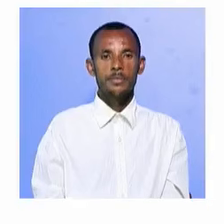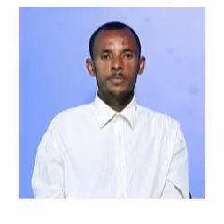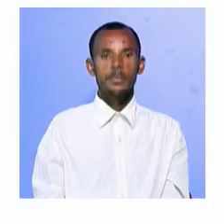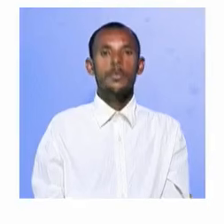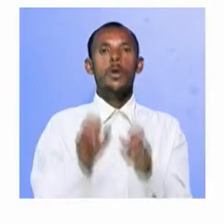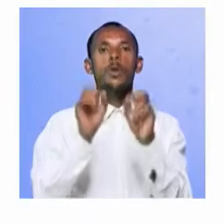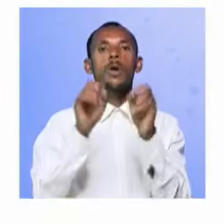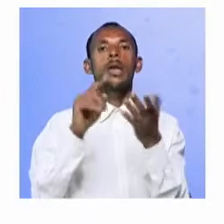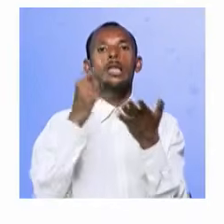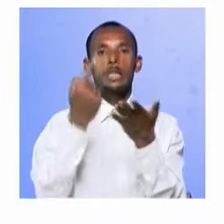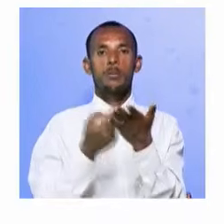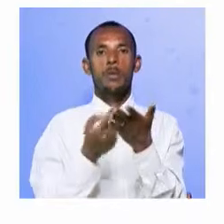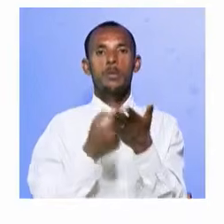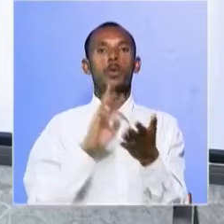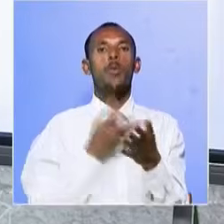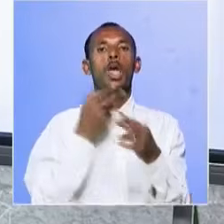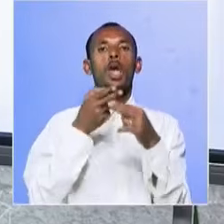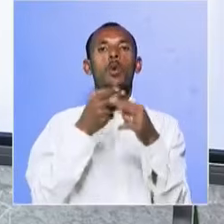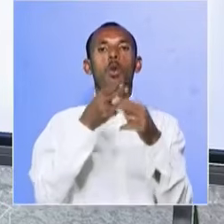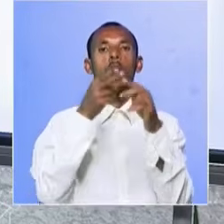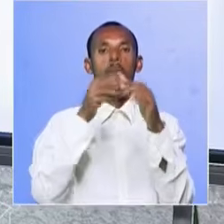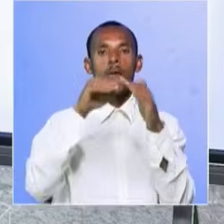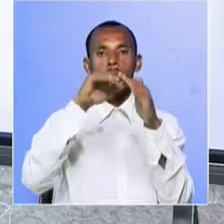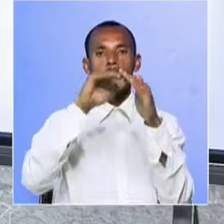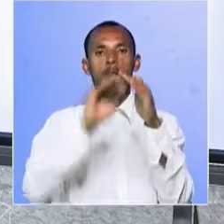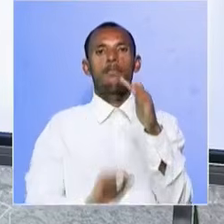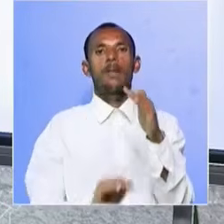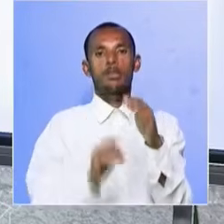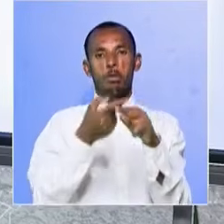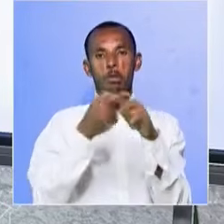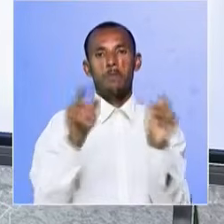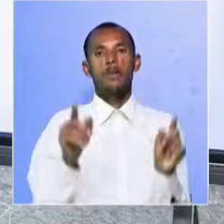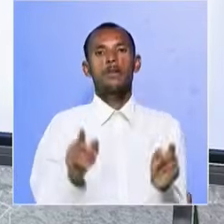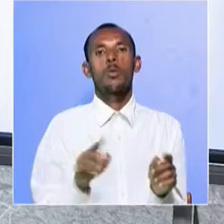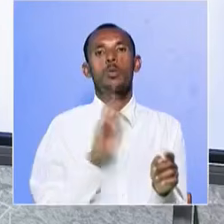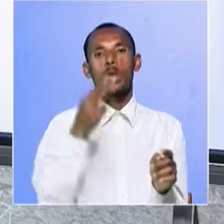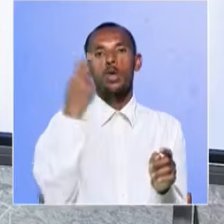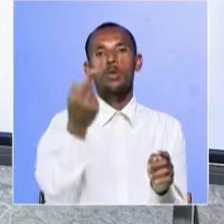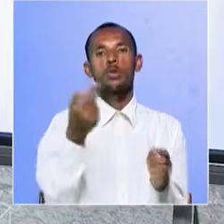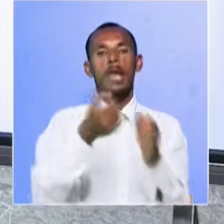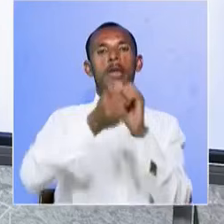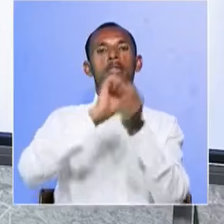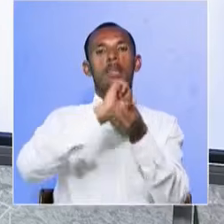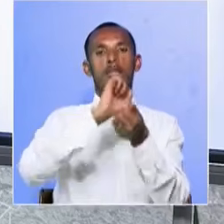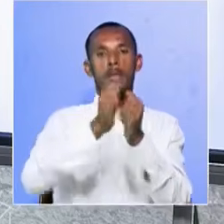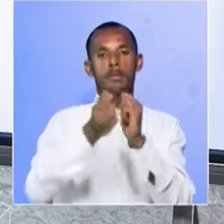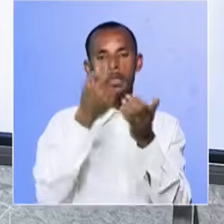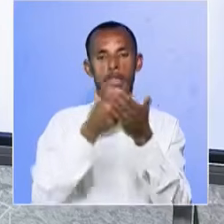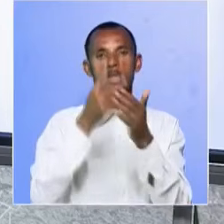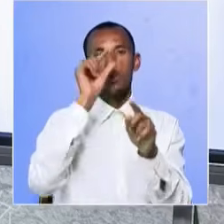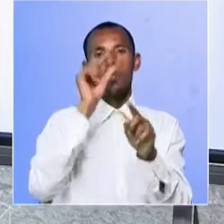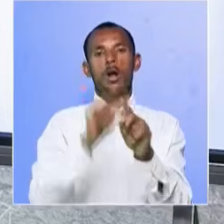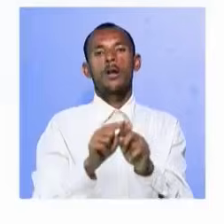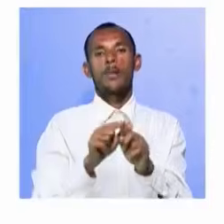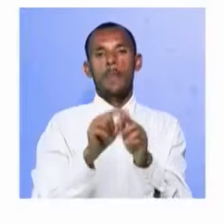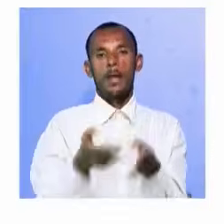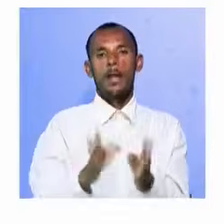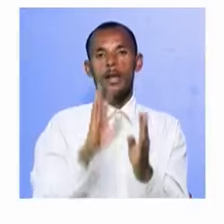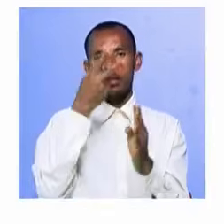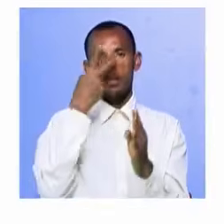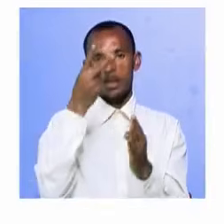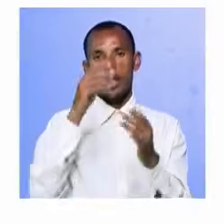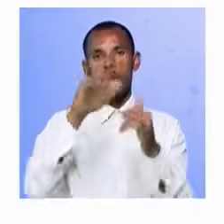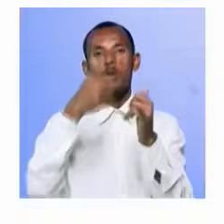Okay, sometimes we call it differences and subtraction. Okay, we use interchangeably these words. So let's see how